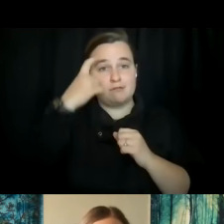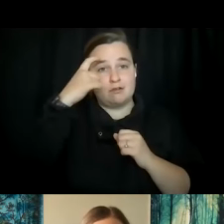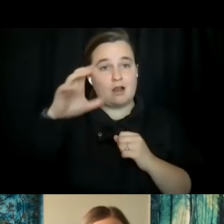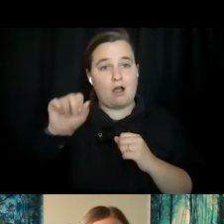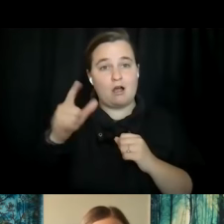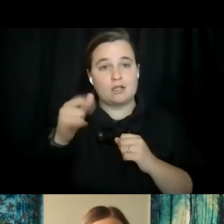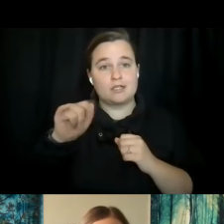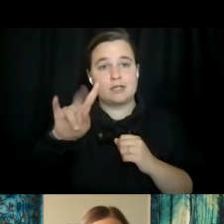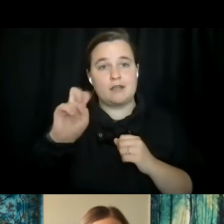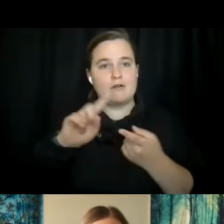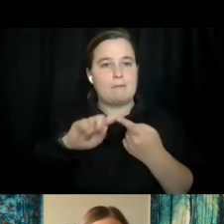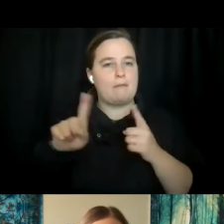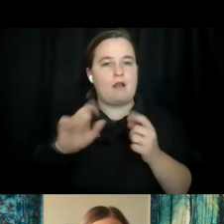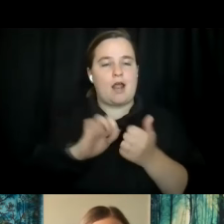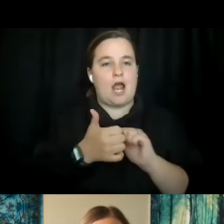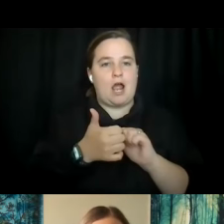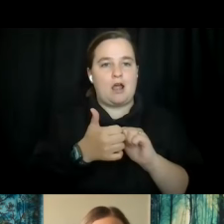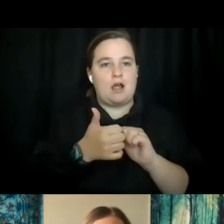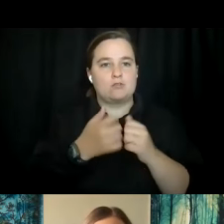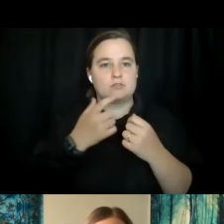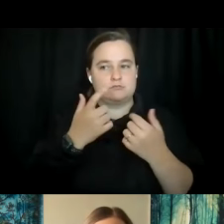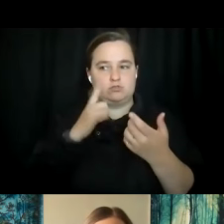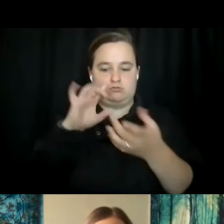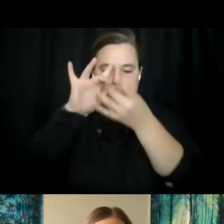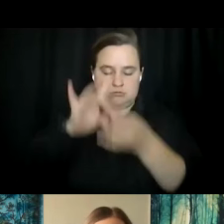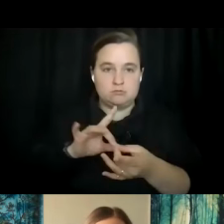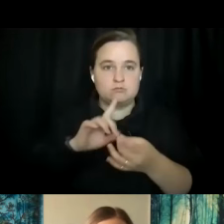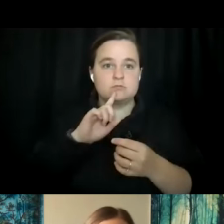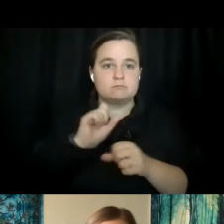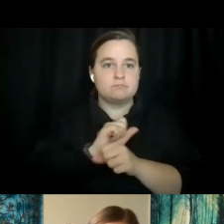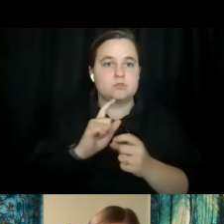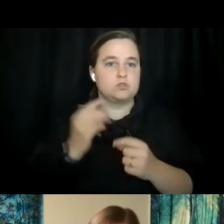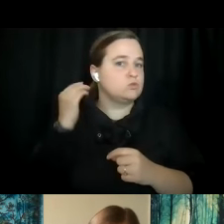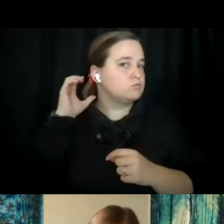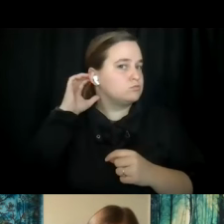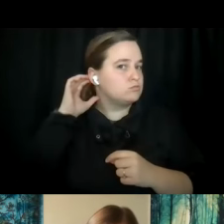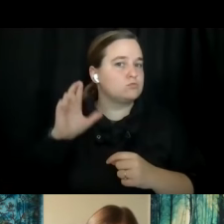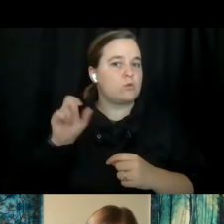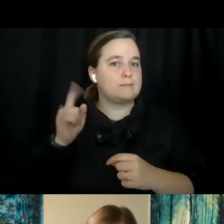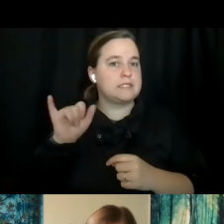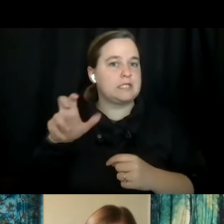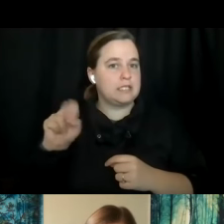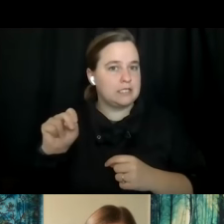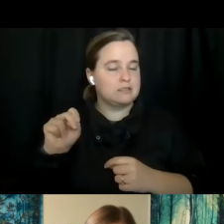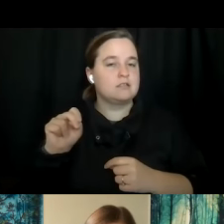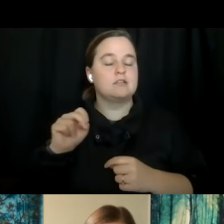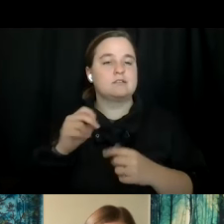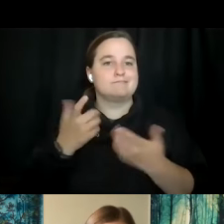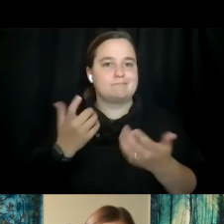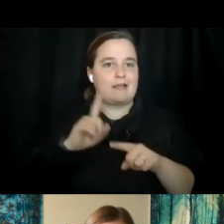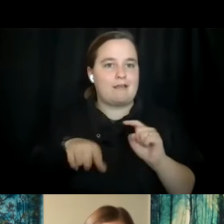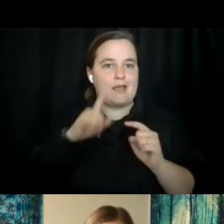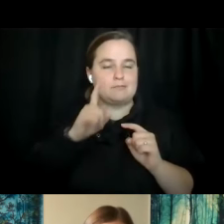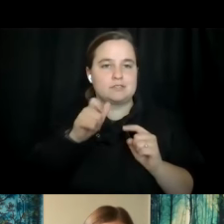reptilian brain if it doesn't get down there? So another approach is the bottom-up approach. So